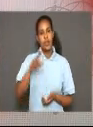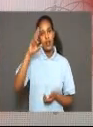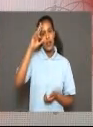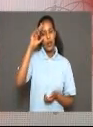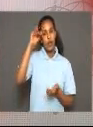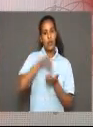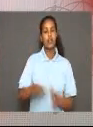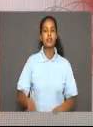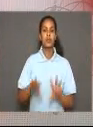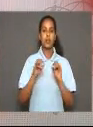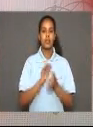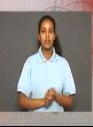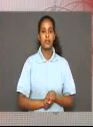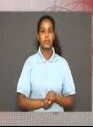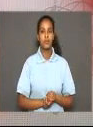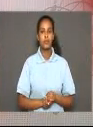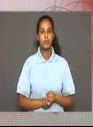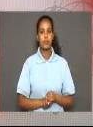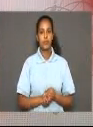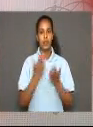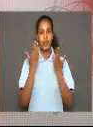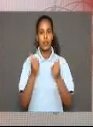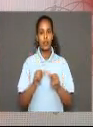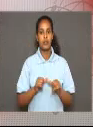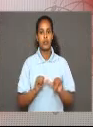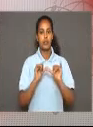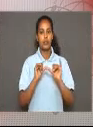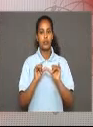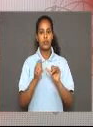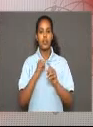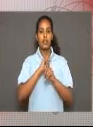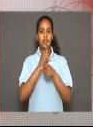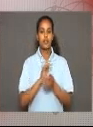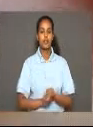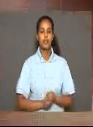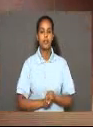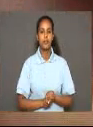Hello again, students. Let us go through the answer.